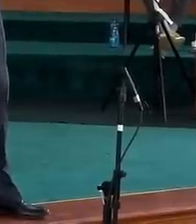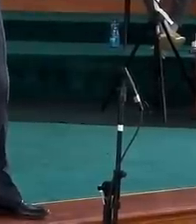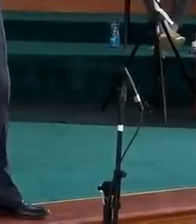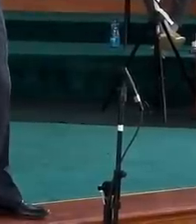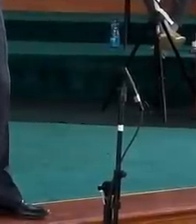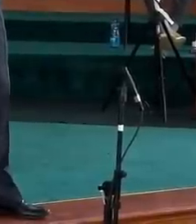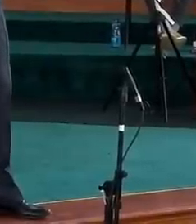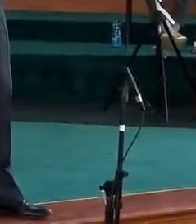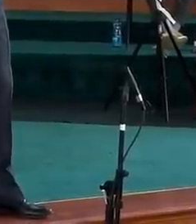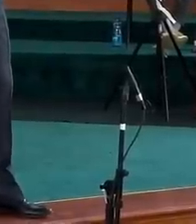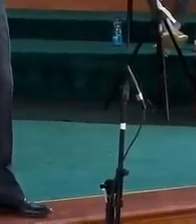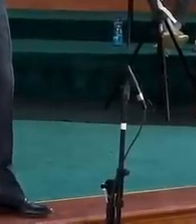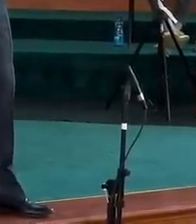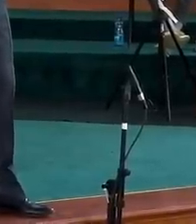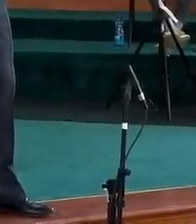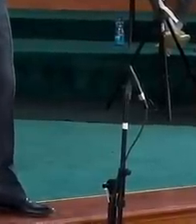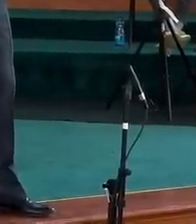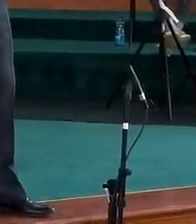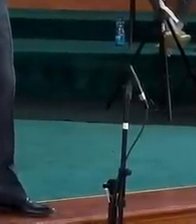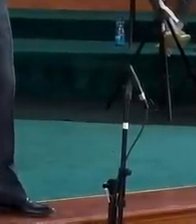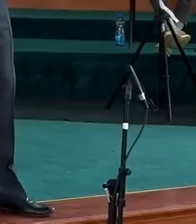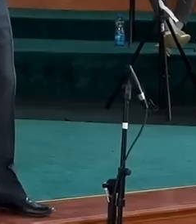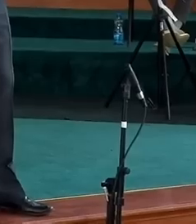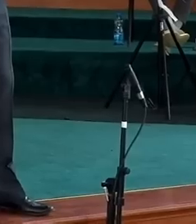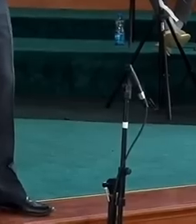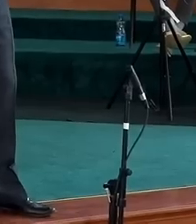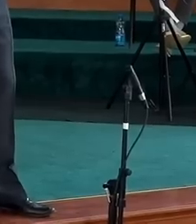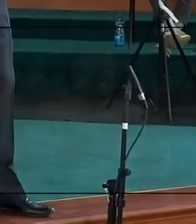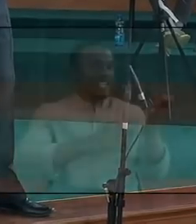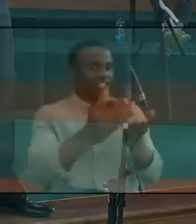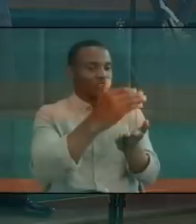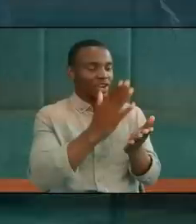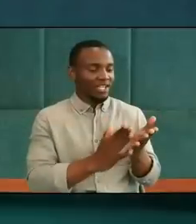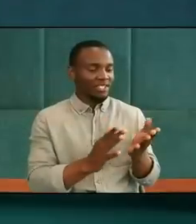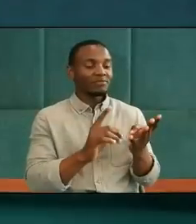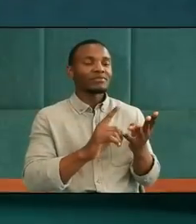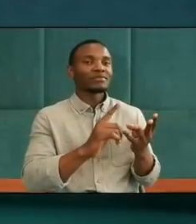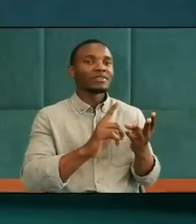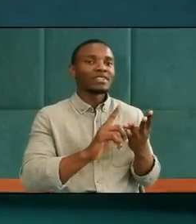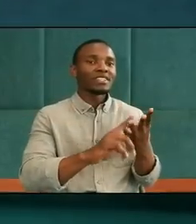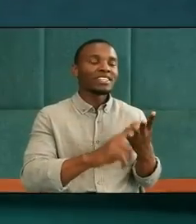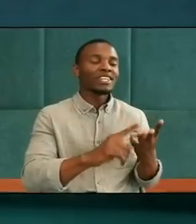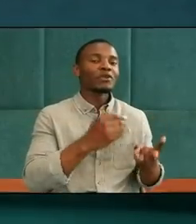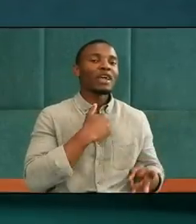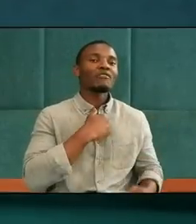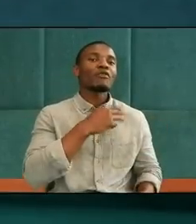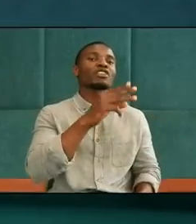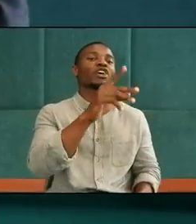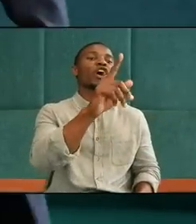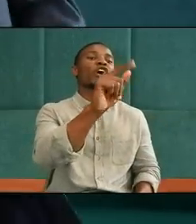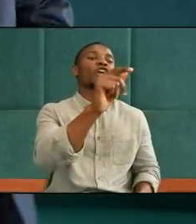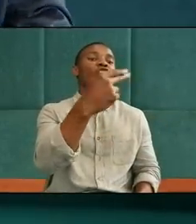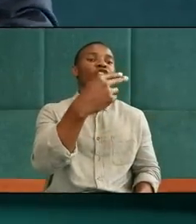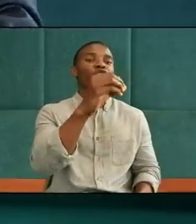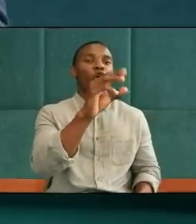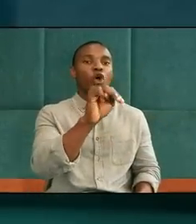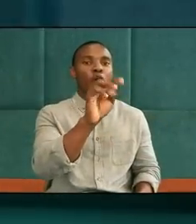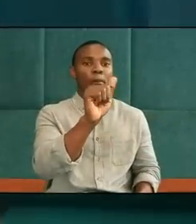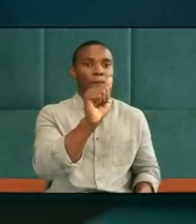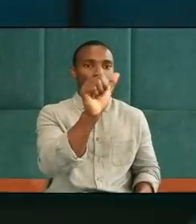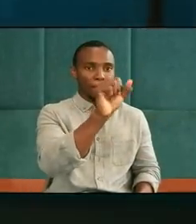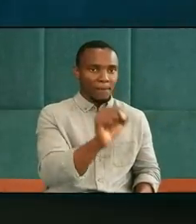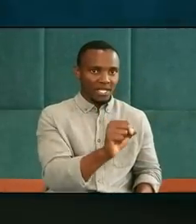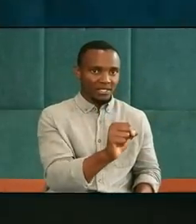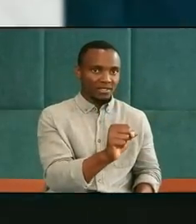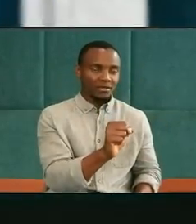Matthew the tax collector, you could take him. There's coward Thomas, you could take... No. No.